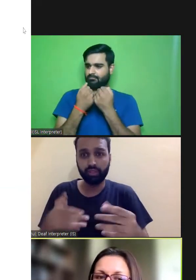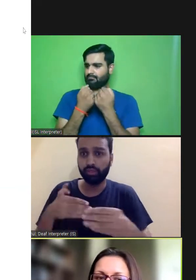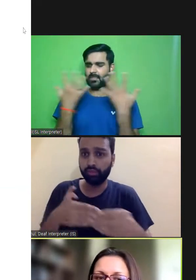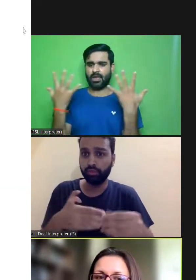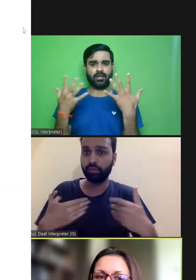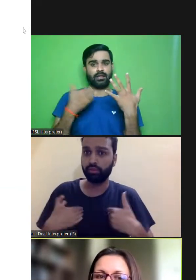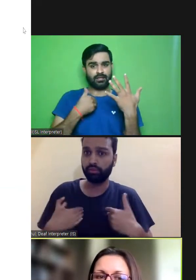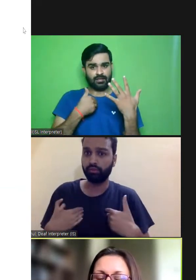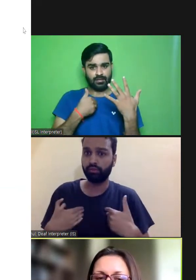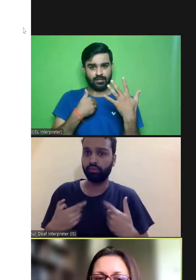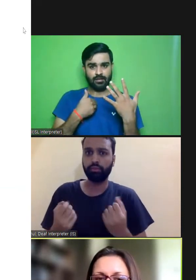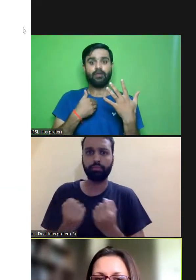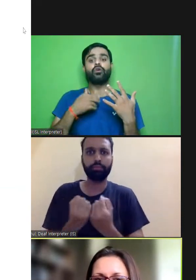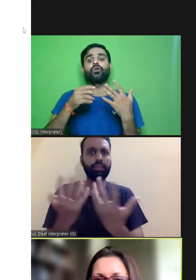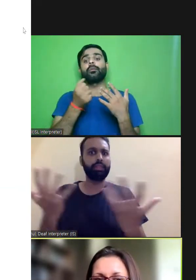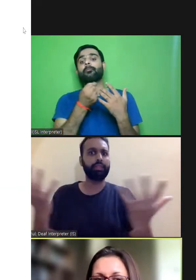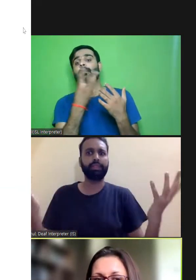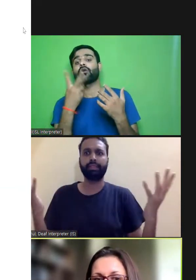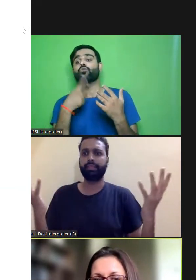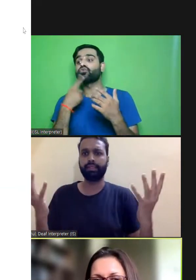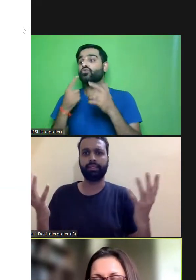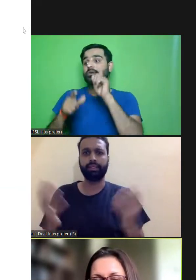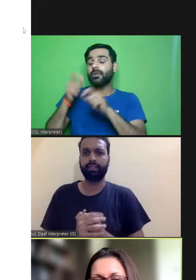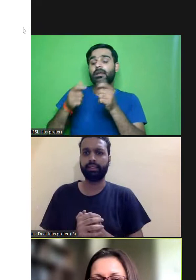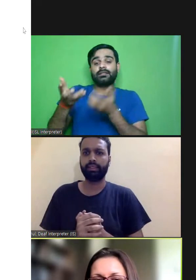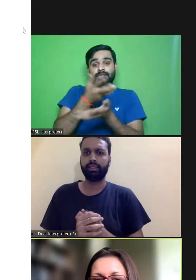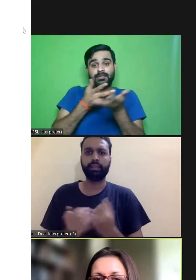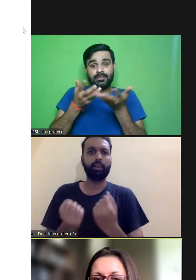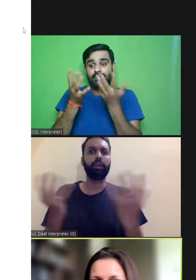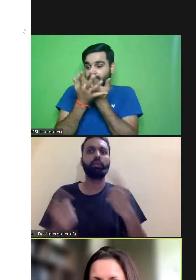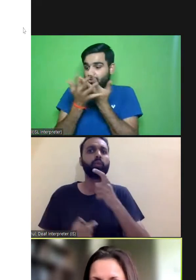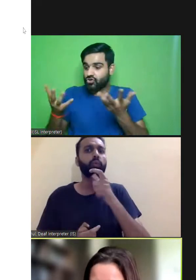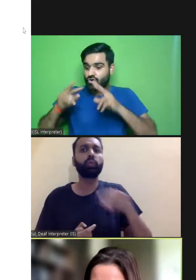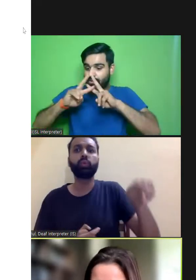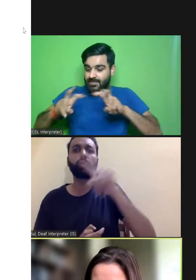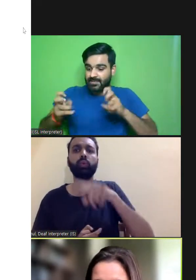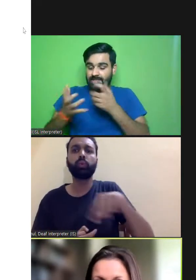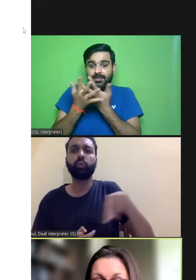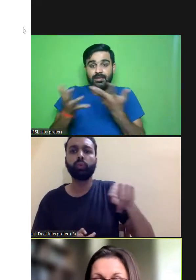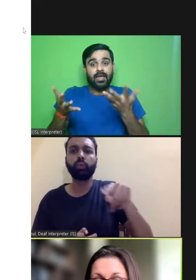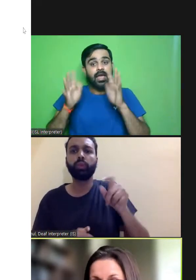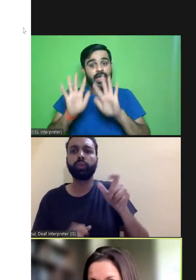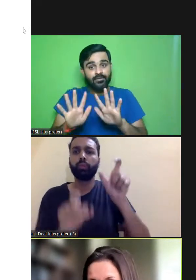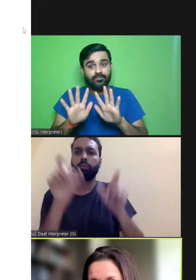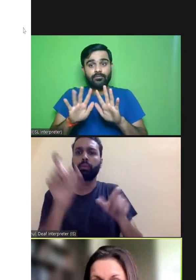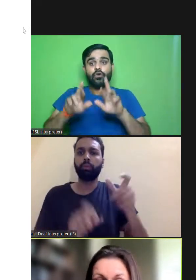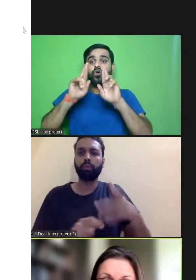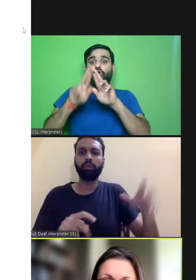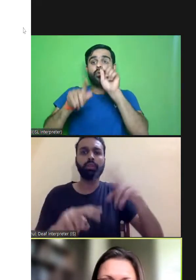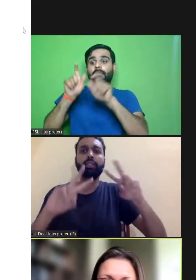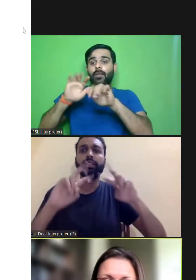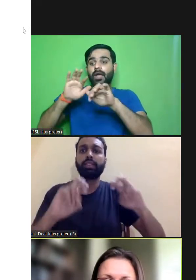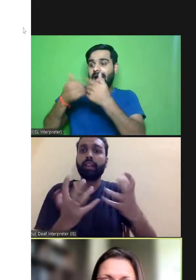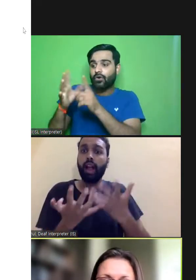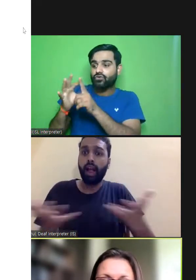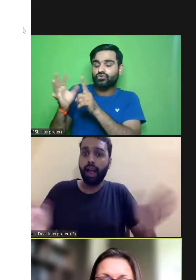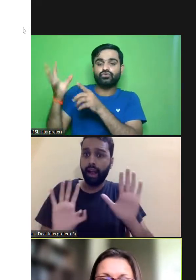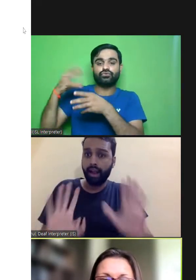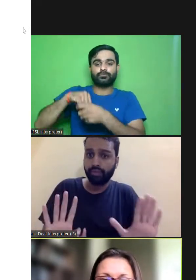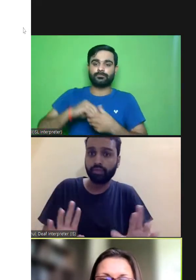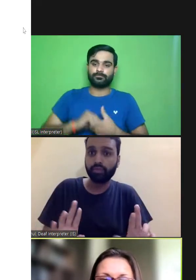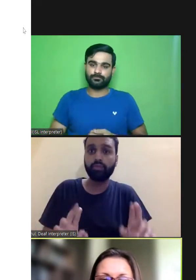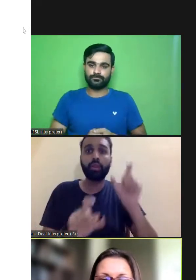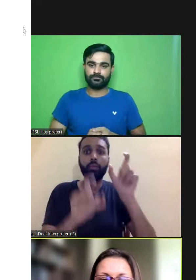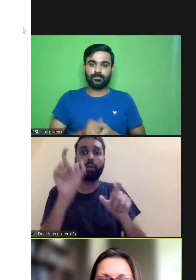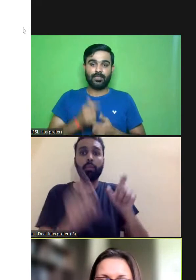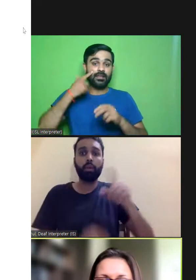about having food as a scarce resource and that they have to prioritize who eats in the house and who doesn't. If we